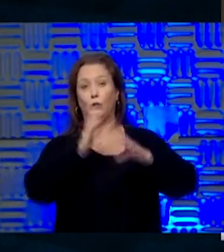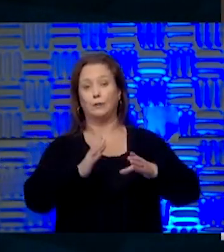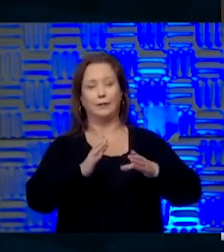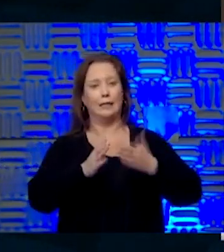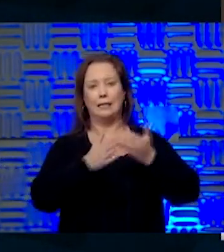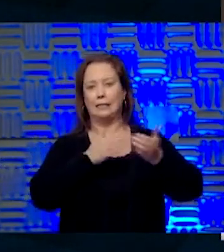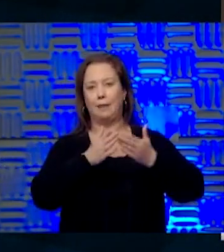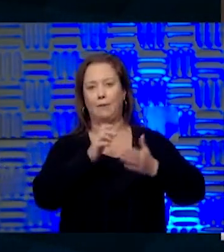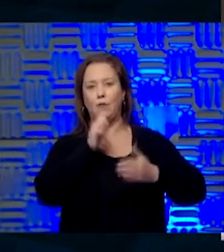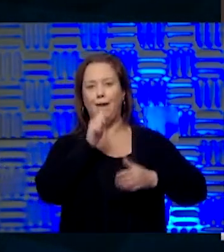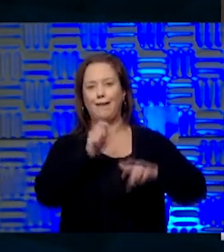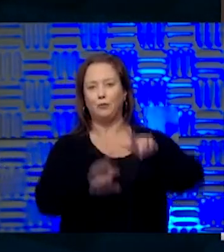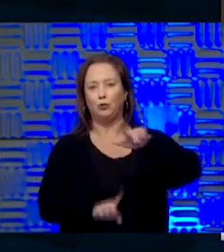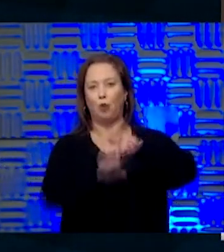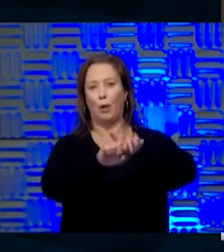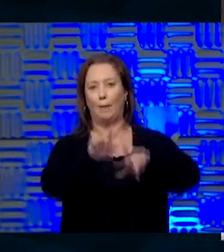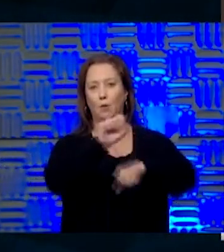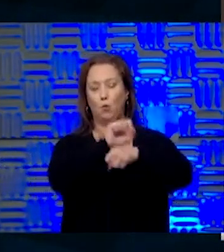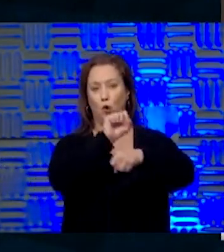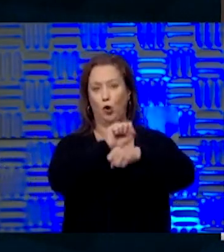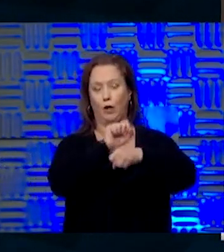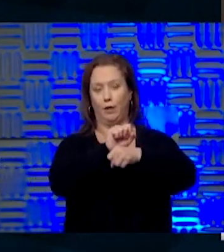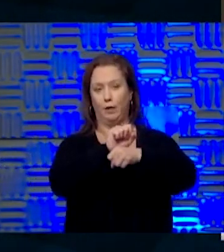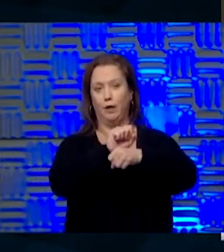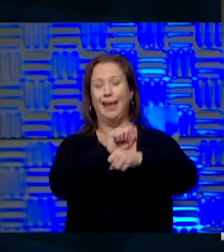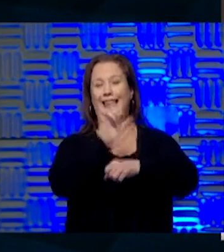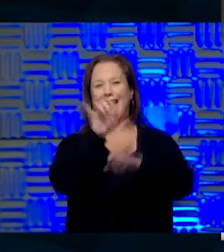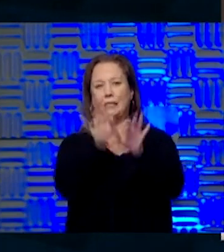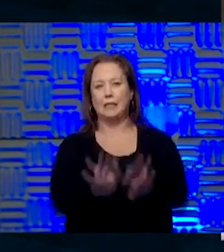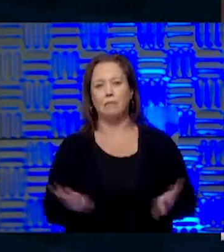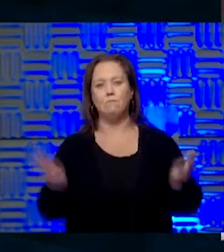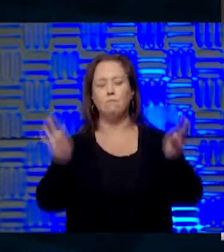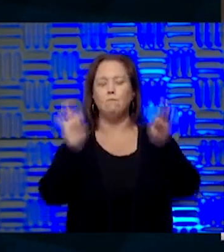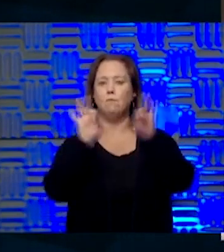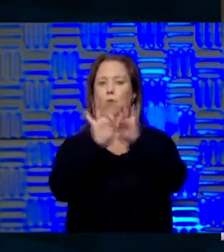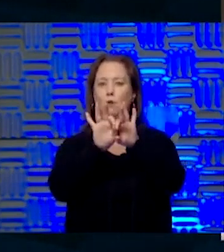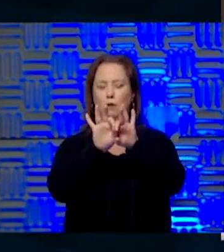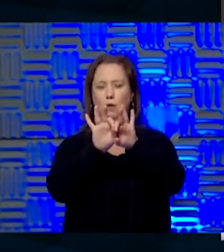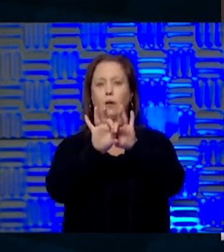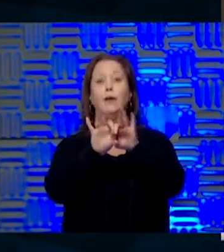And that is an important component in, again, it's a